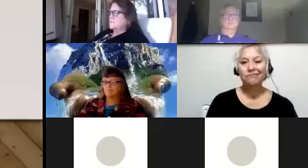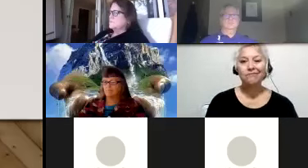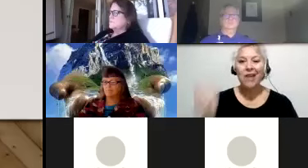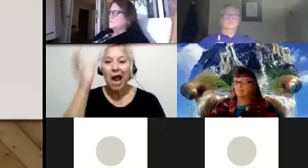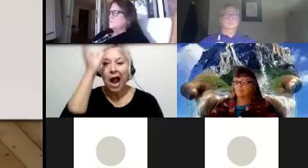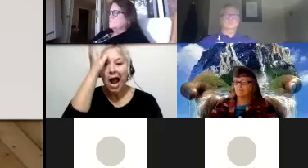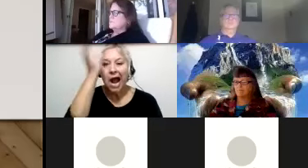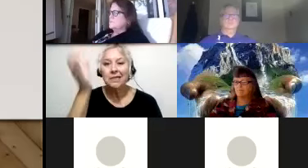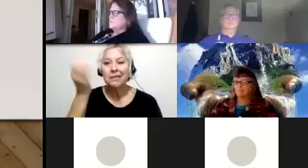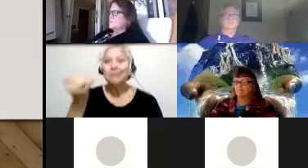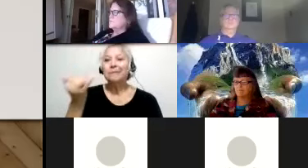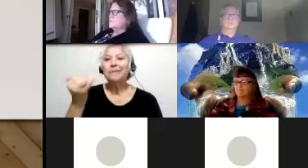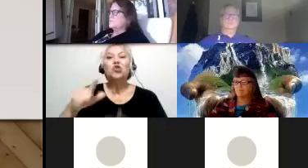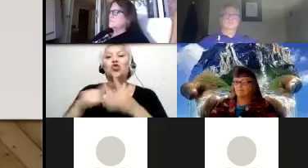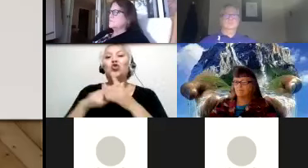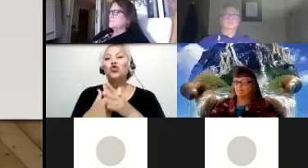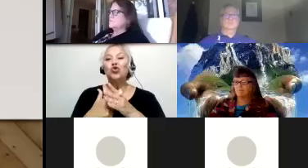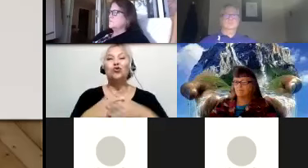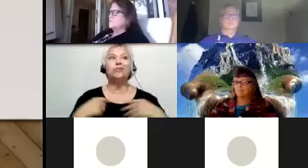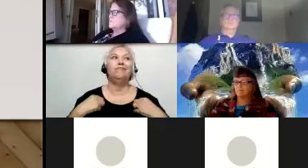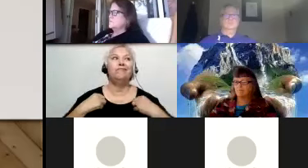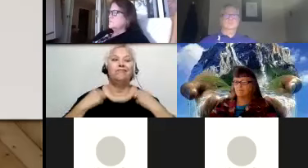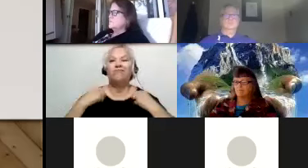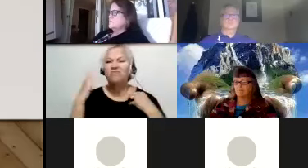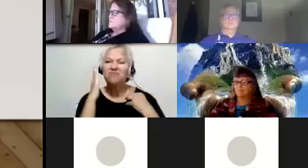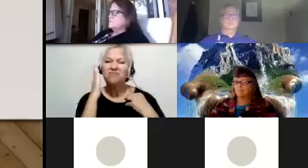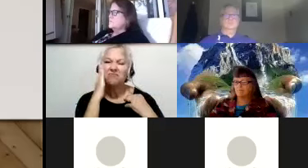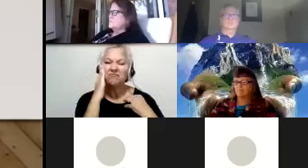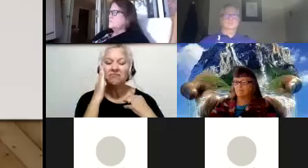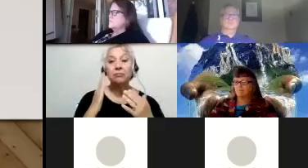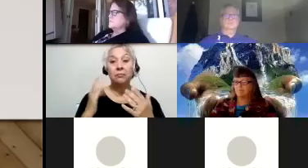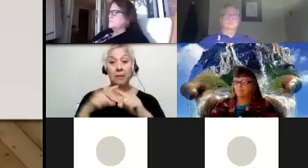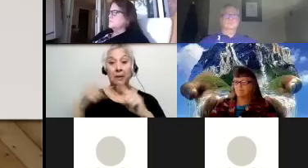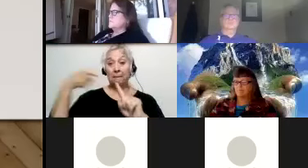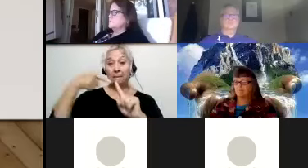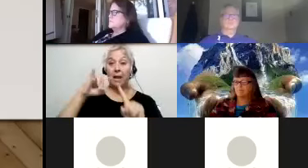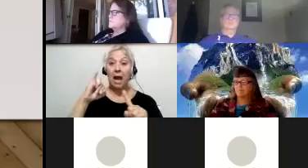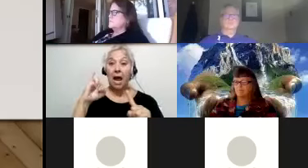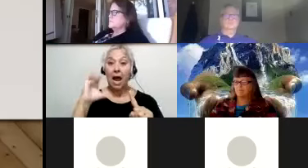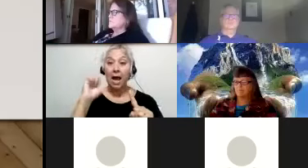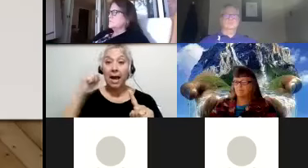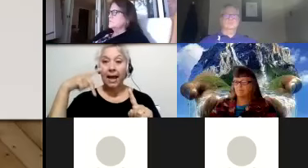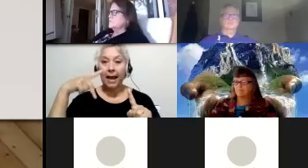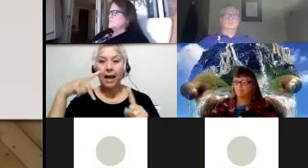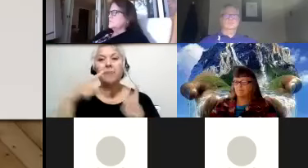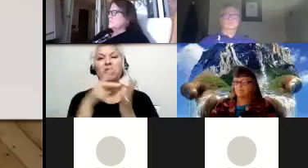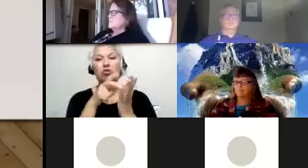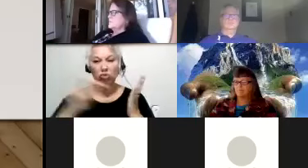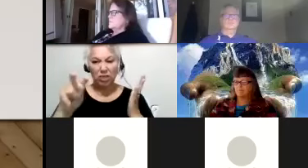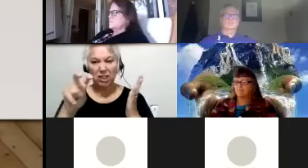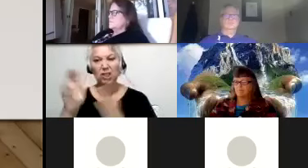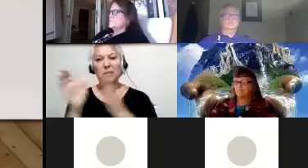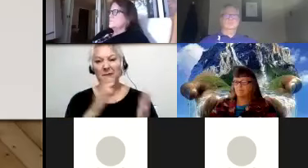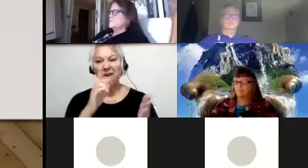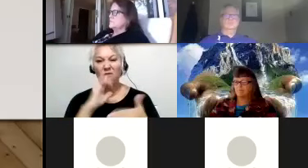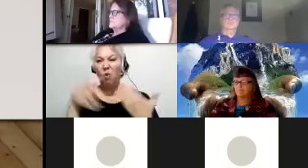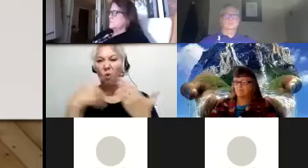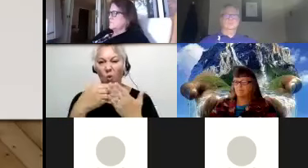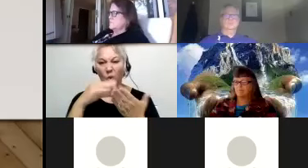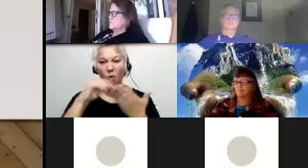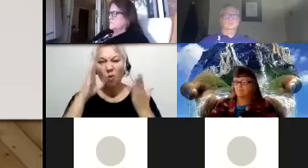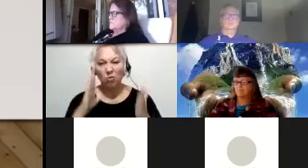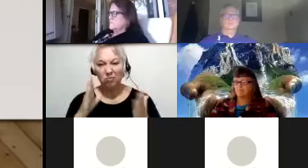we're just kind of starting to be familiar with. So basically an ICAP is a transition plan for all students,